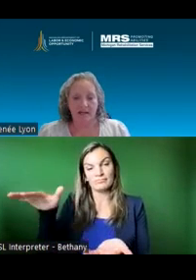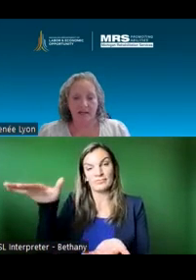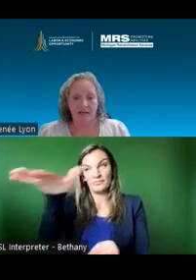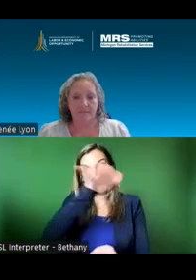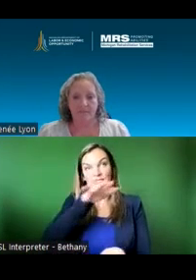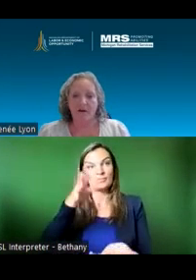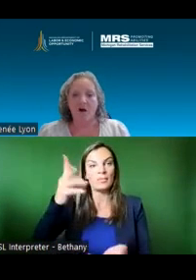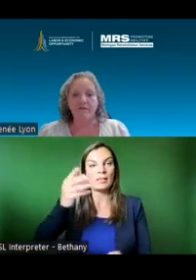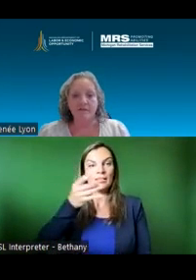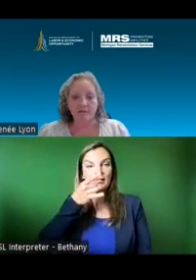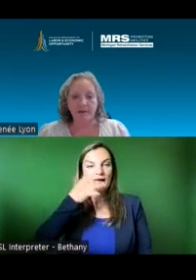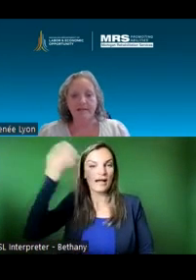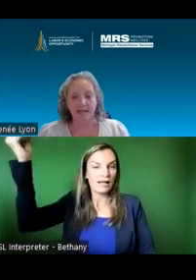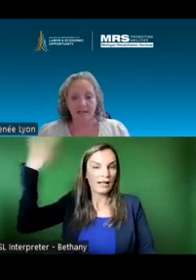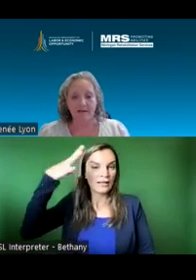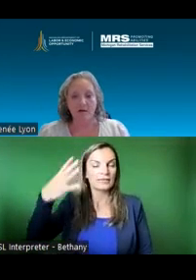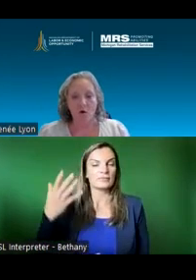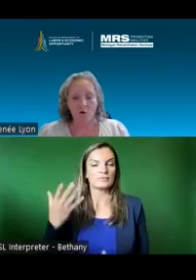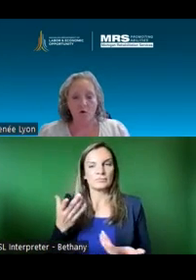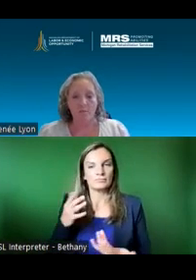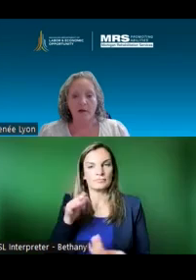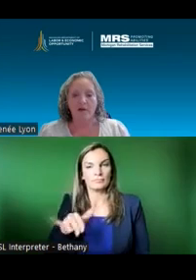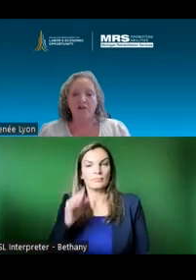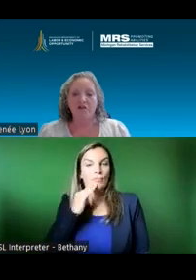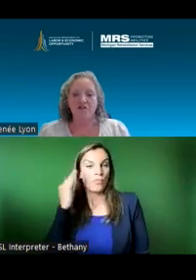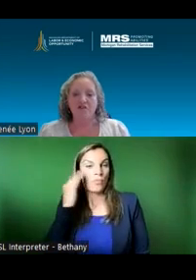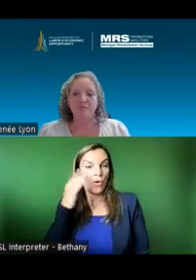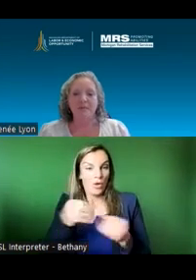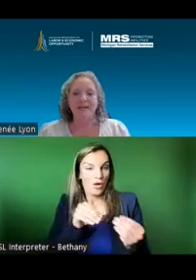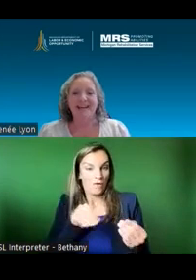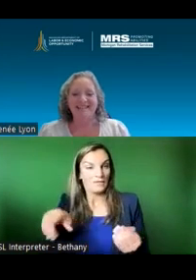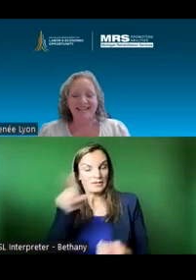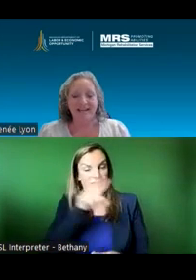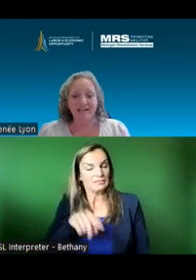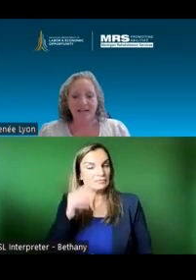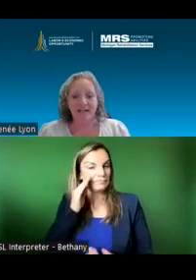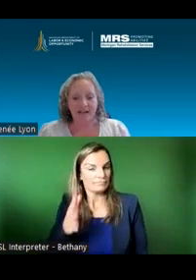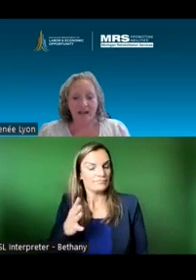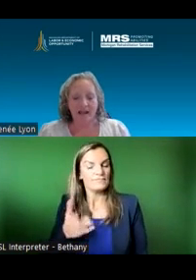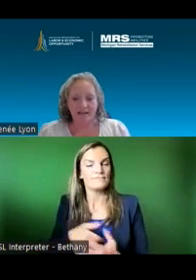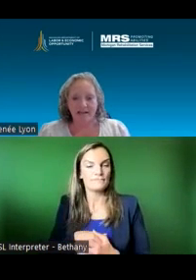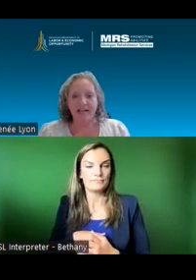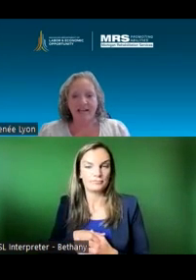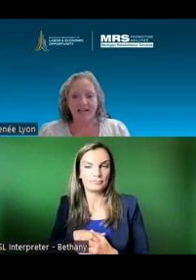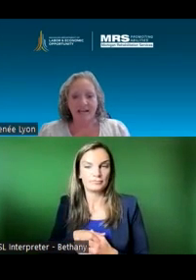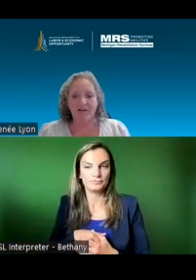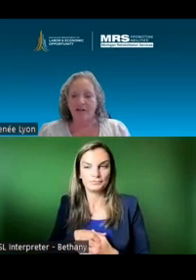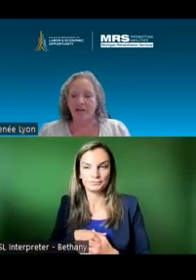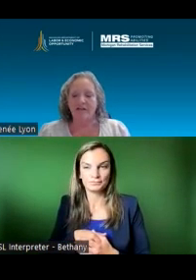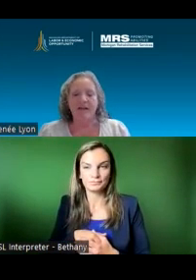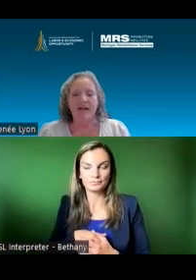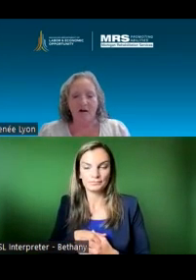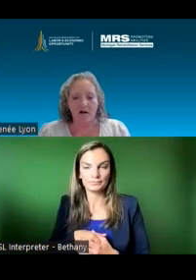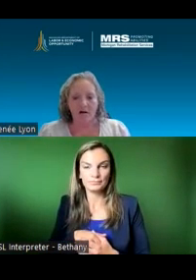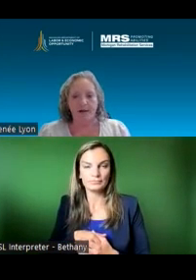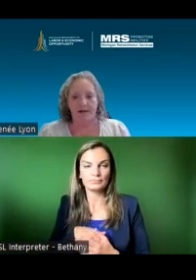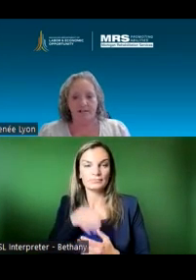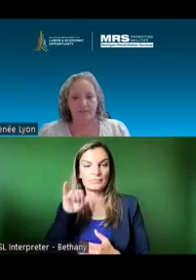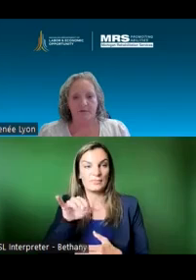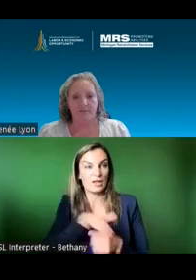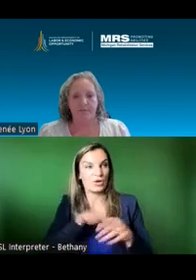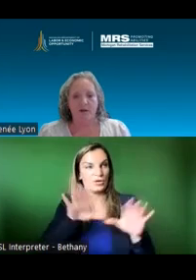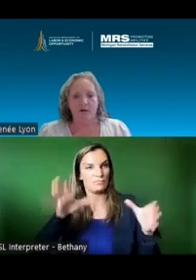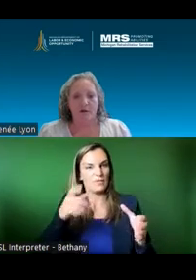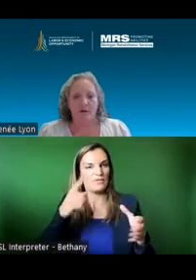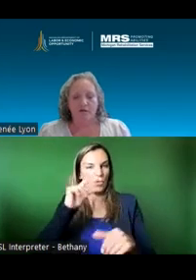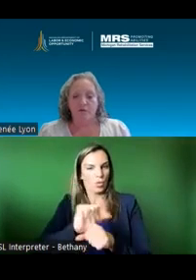the lighting. An office space in home should be a dedicated area if at all